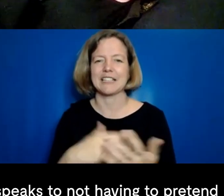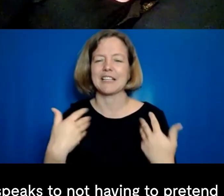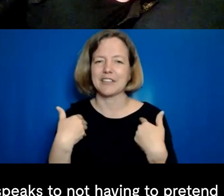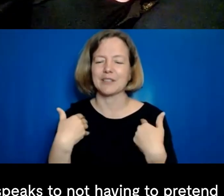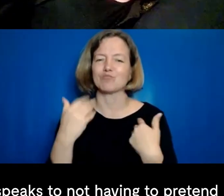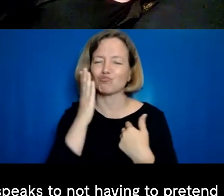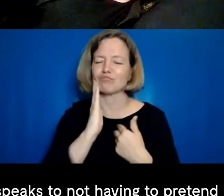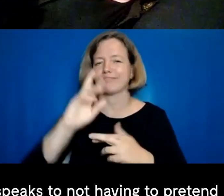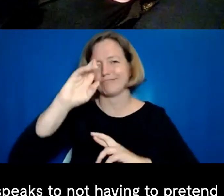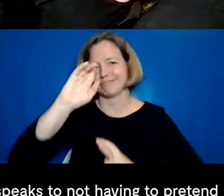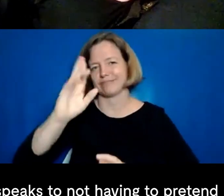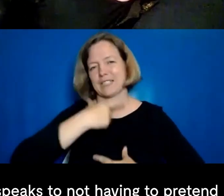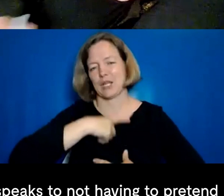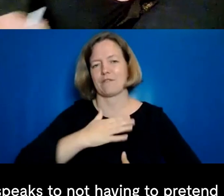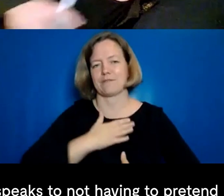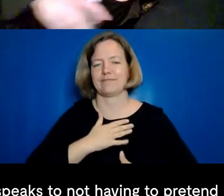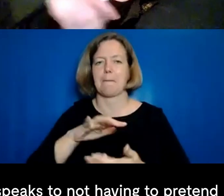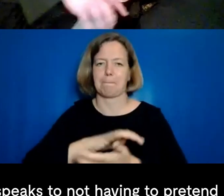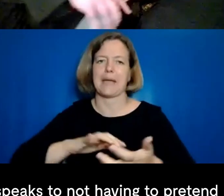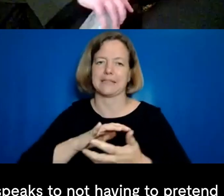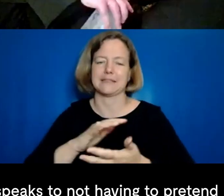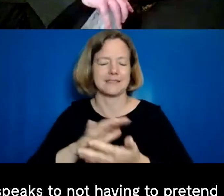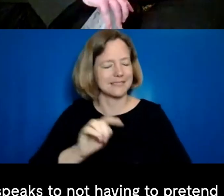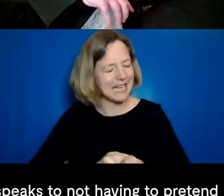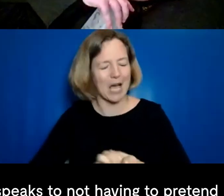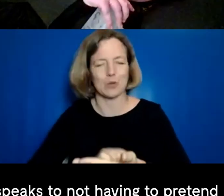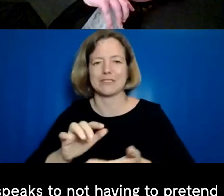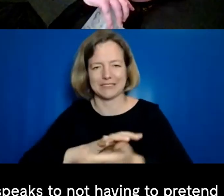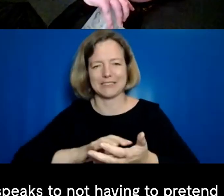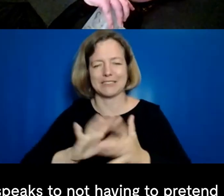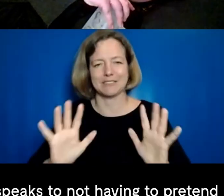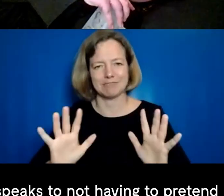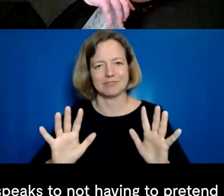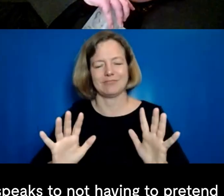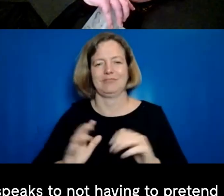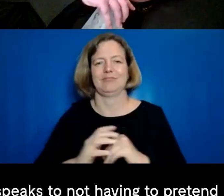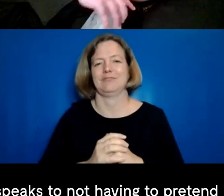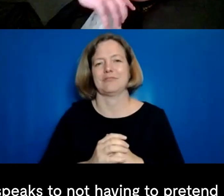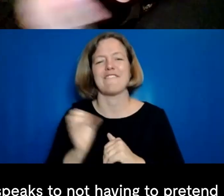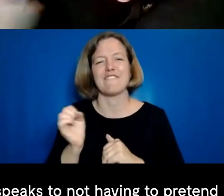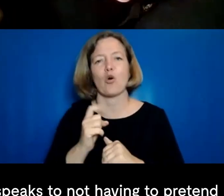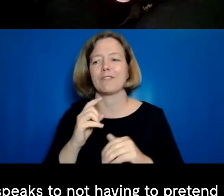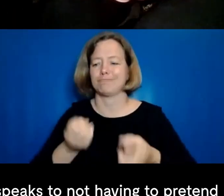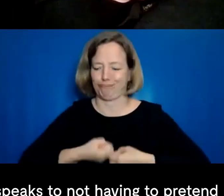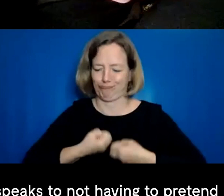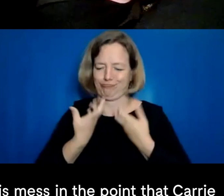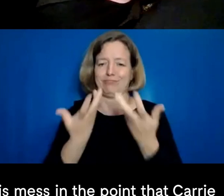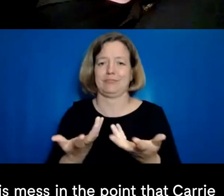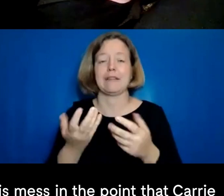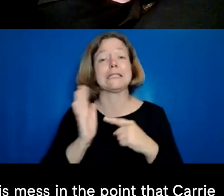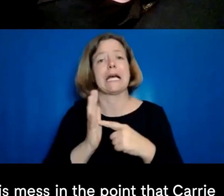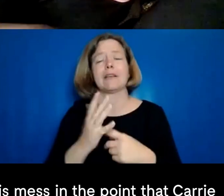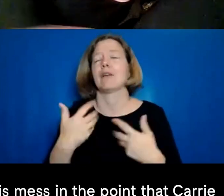that, for me that speaks to not having to pretend, or just to acknowledge that there is mess.